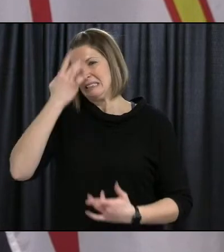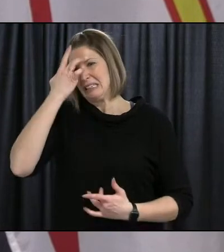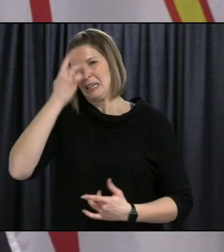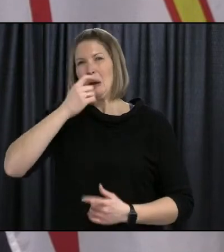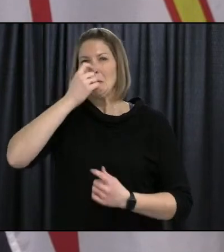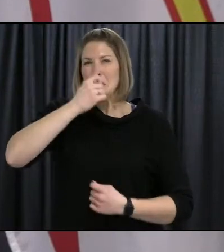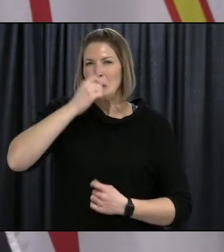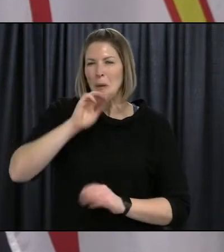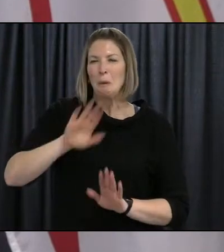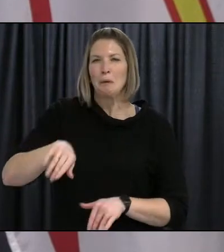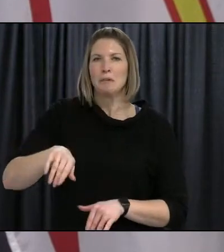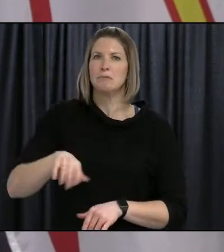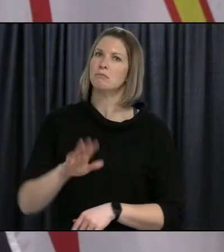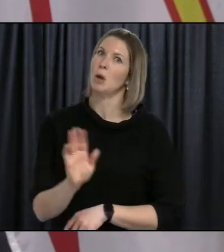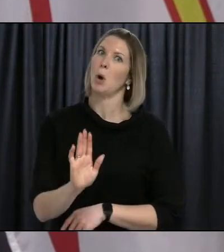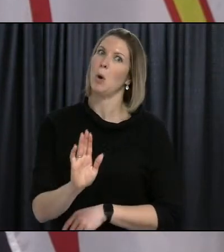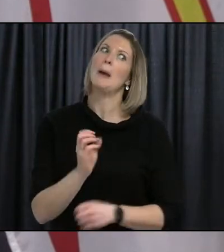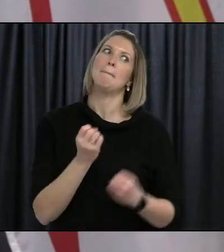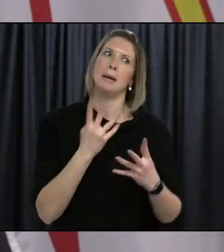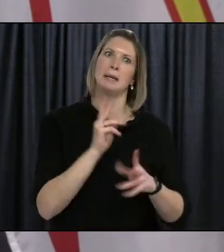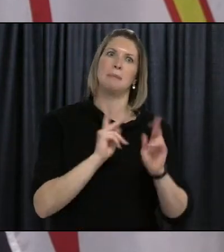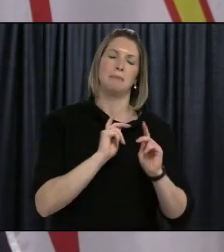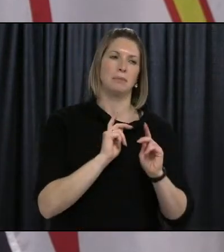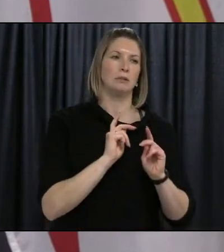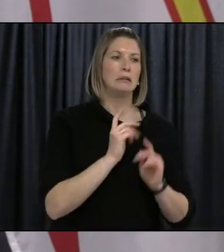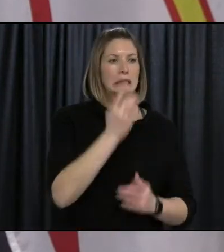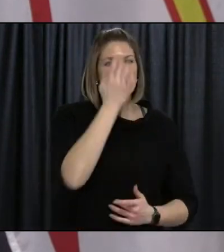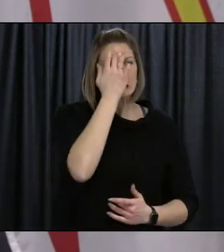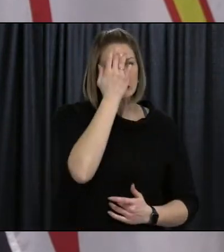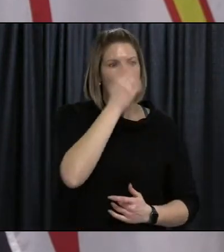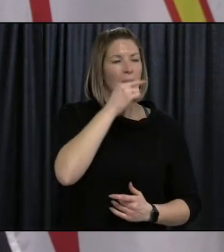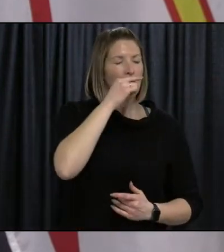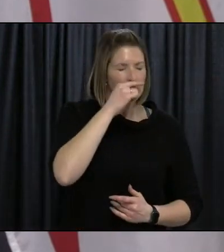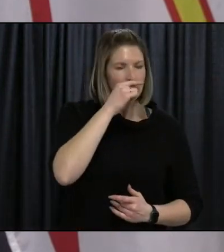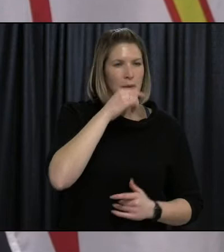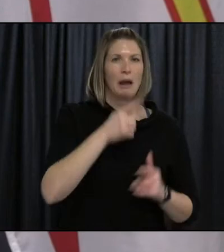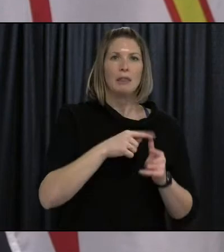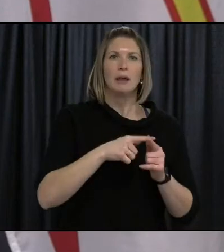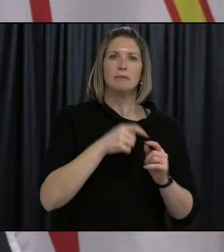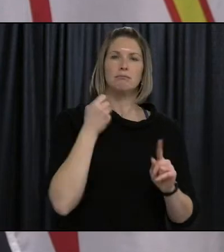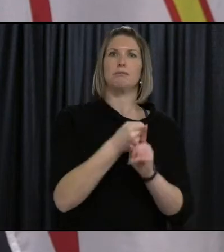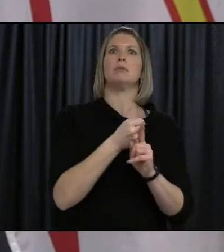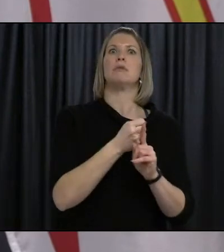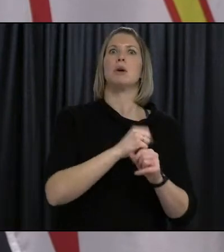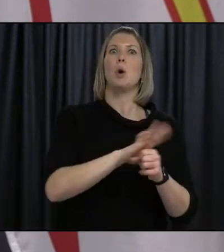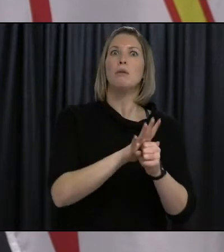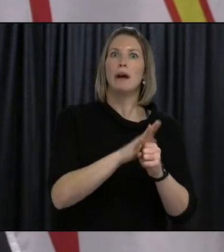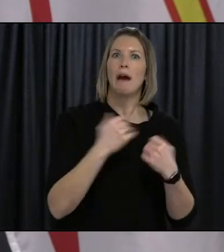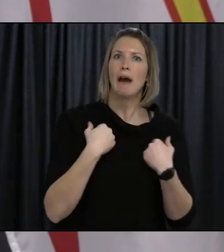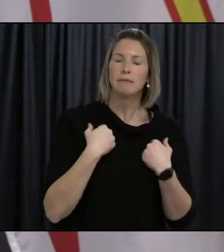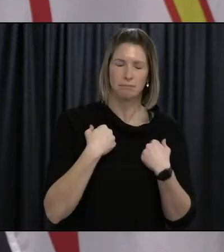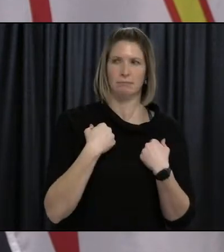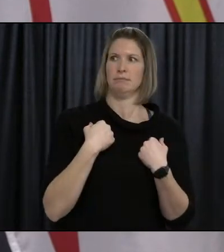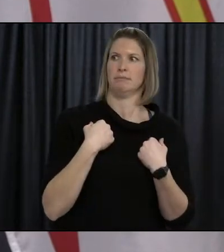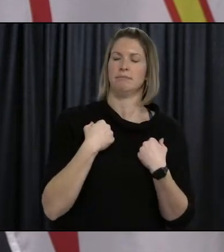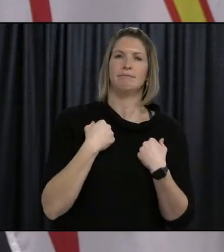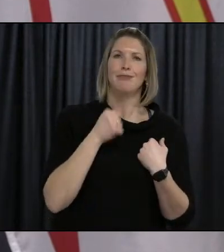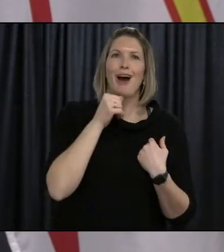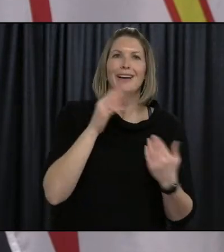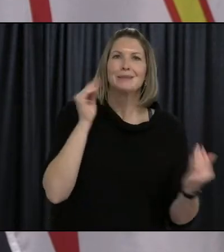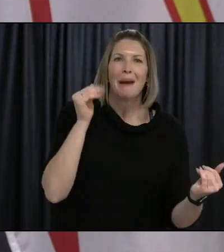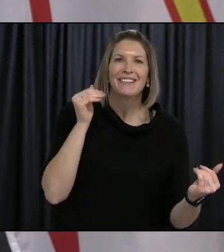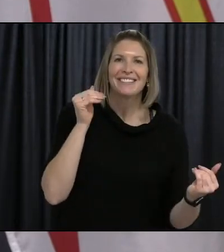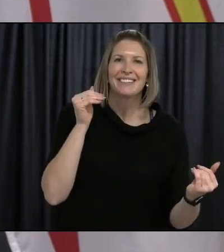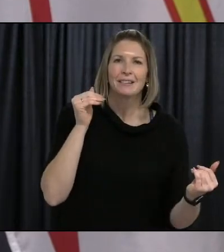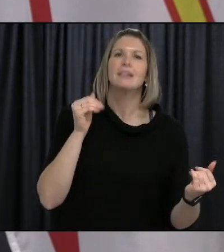We have had people taken completely by surprise after testing positive. If you do receive a negative COVID test, you should still stay